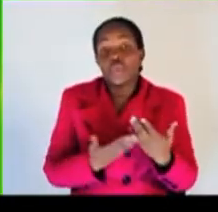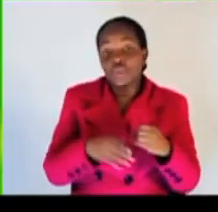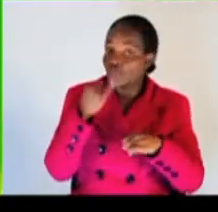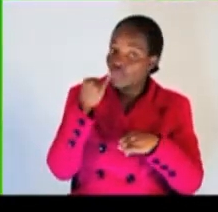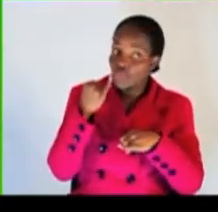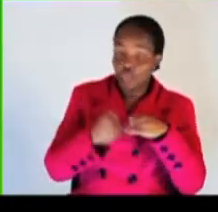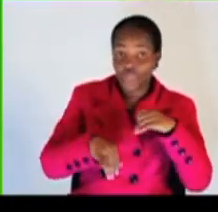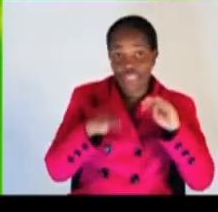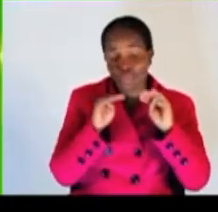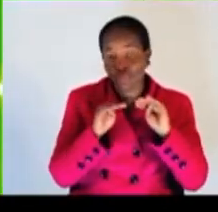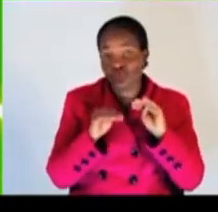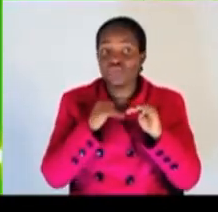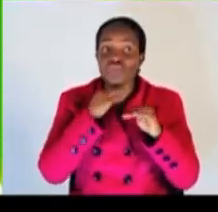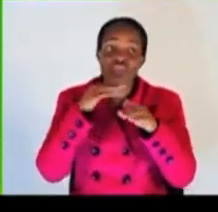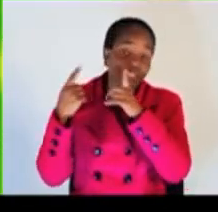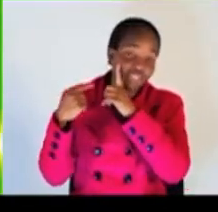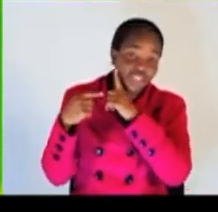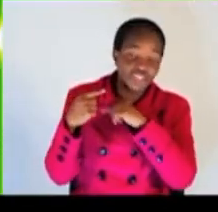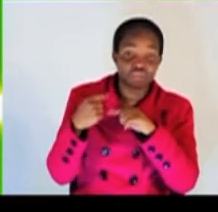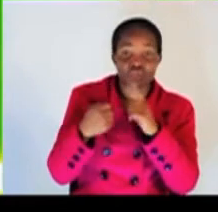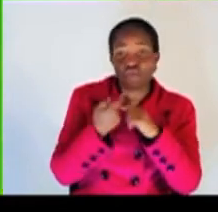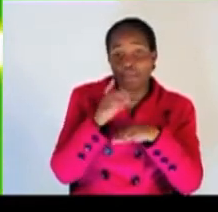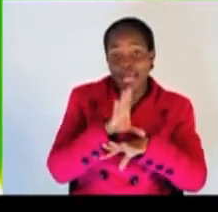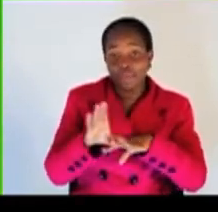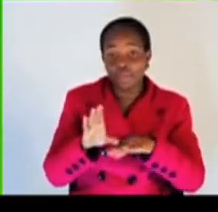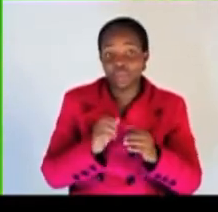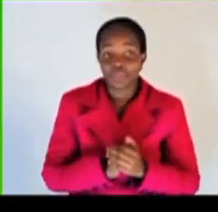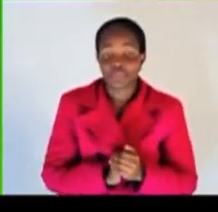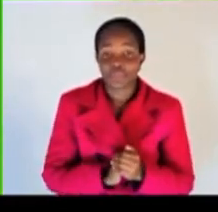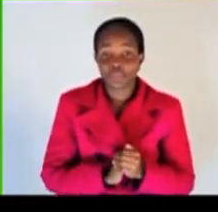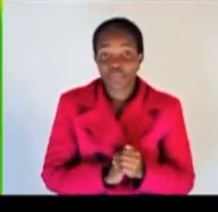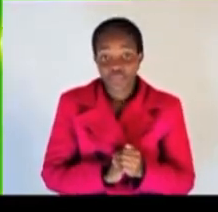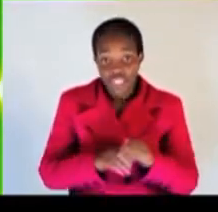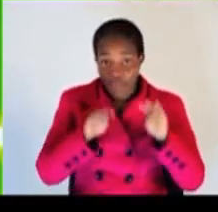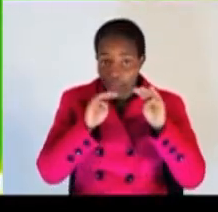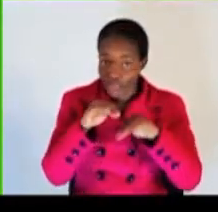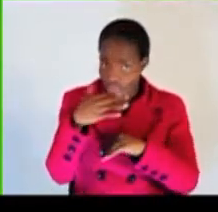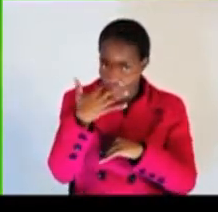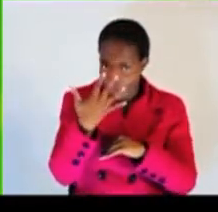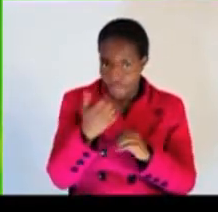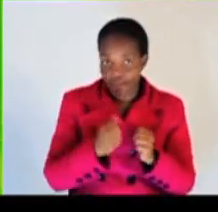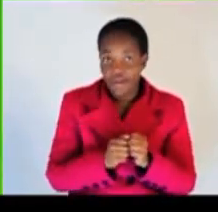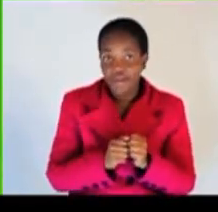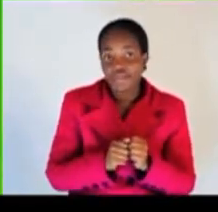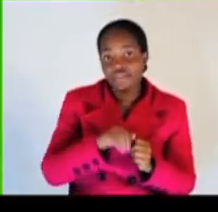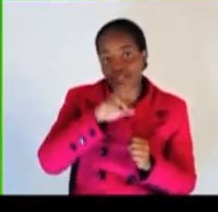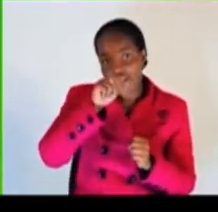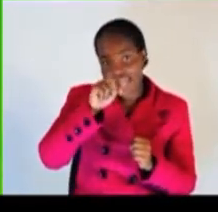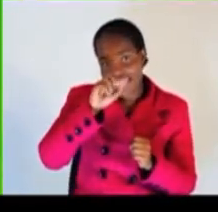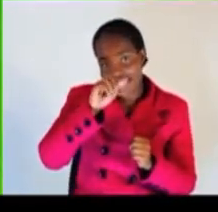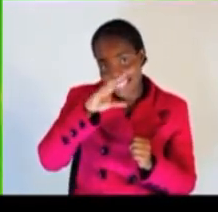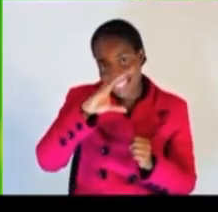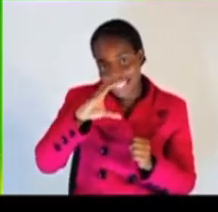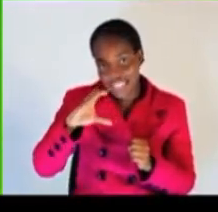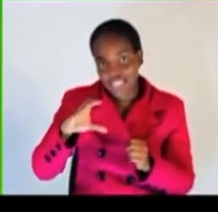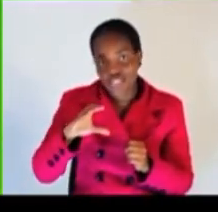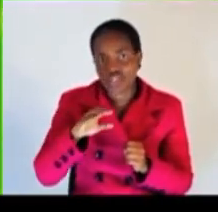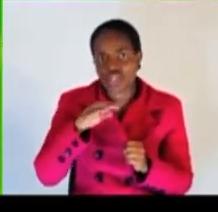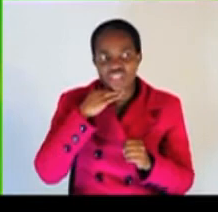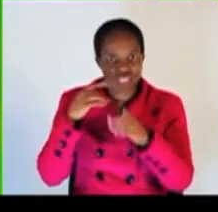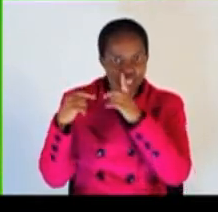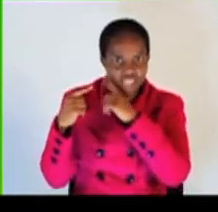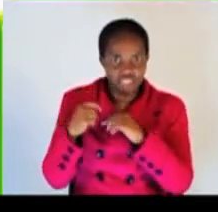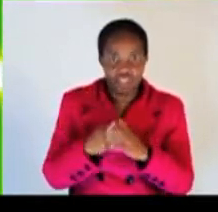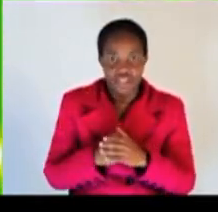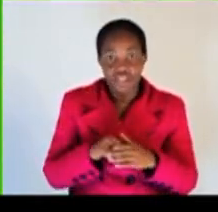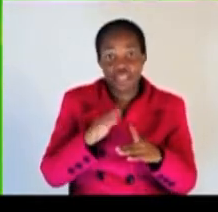lesson in our history learning series from NAMCO. Lesson 5 for NSCCO History, Grade 12 Learner. It's about